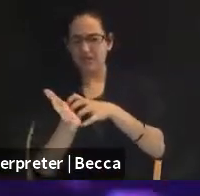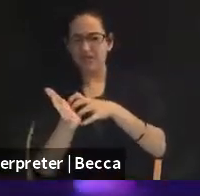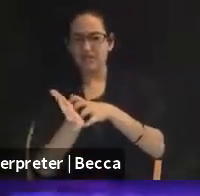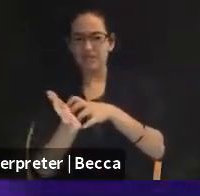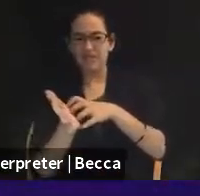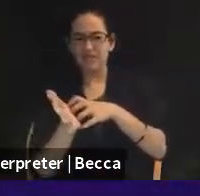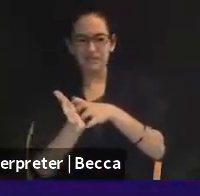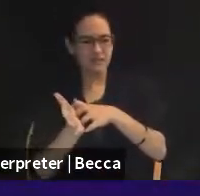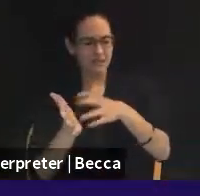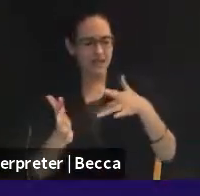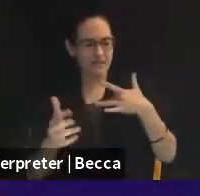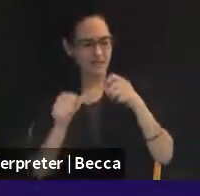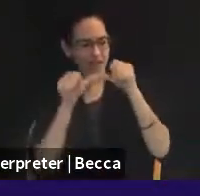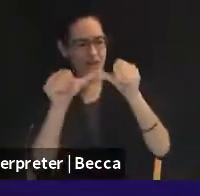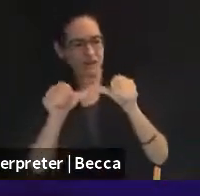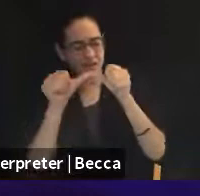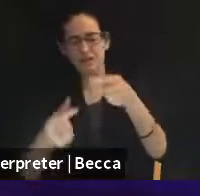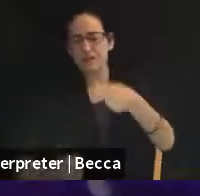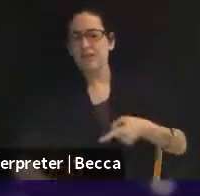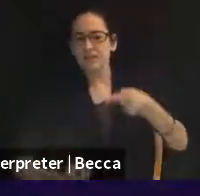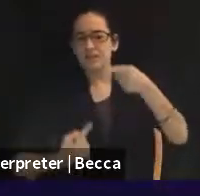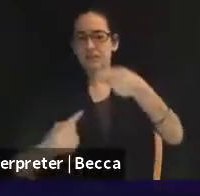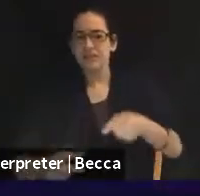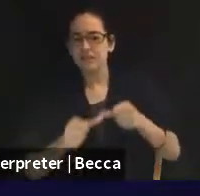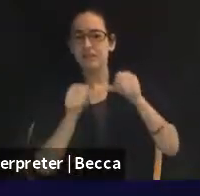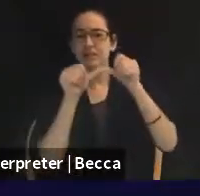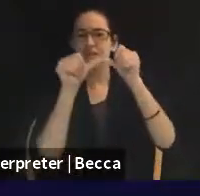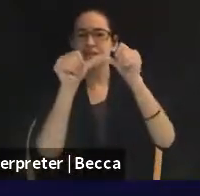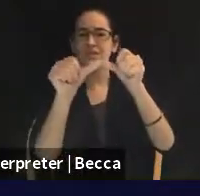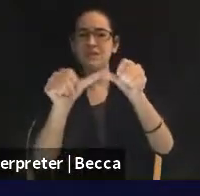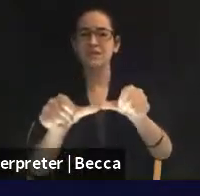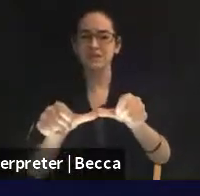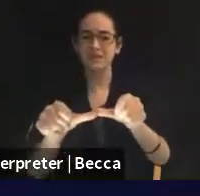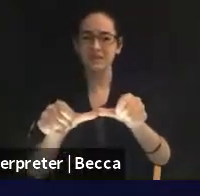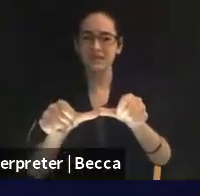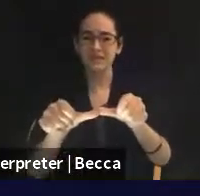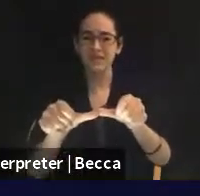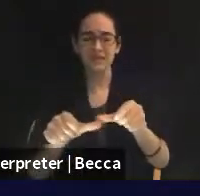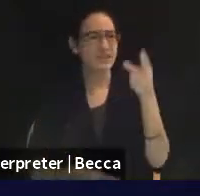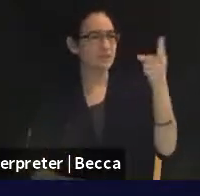Night will never end.